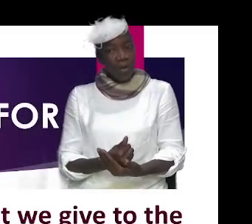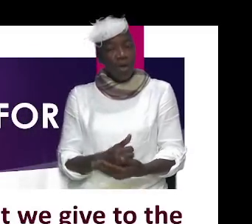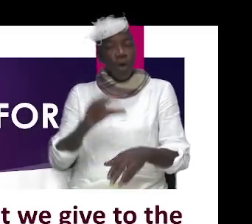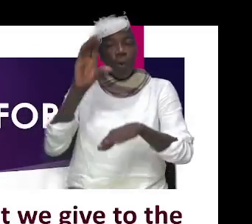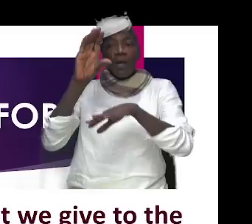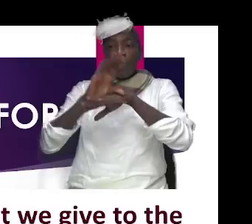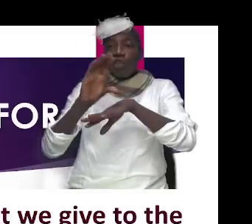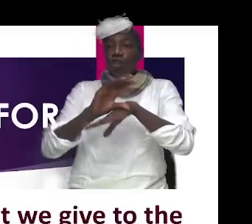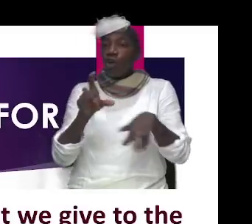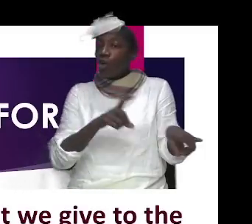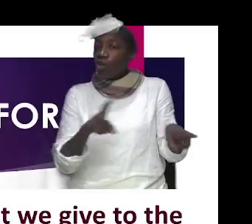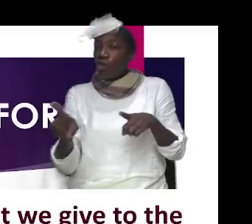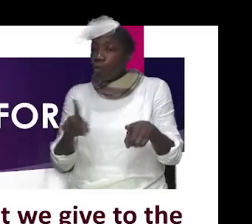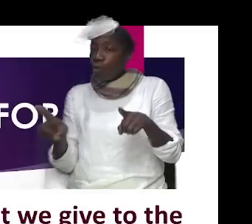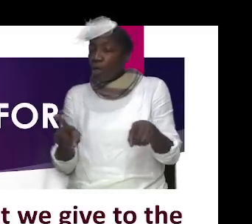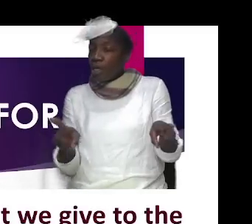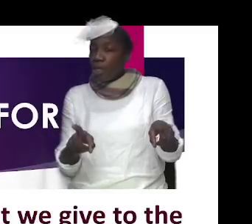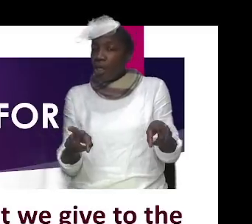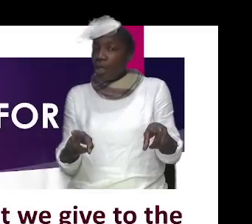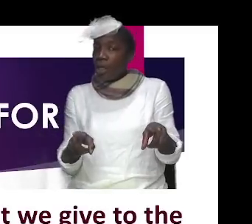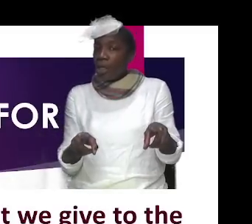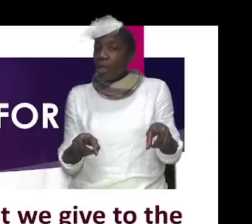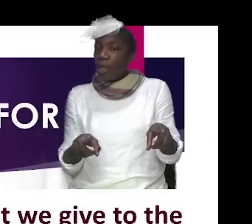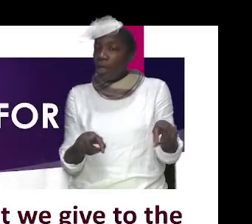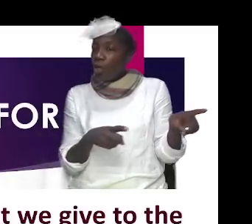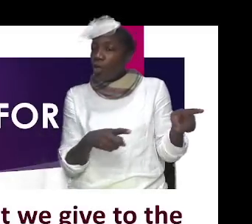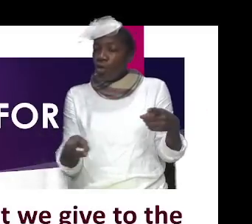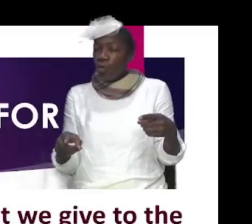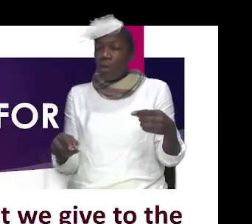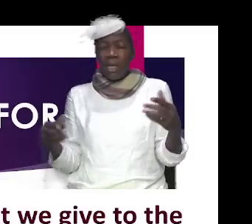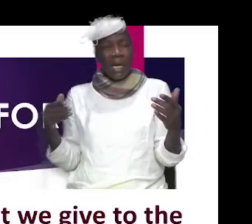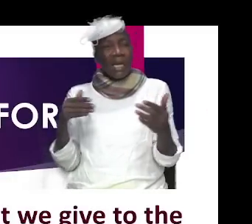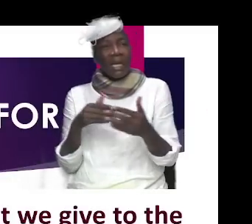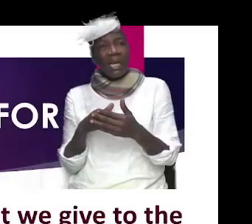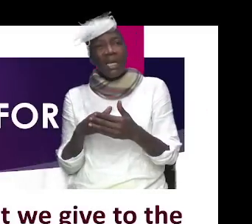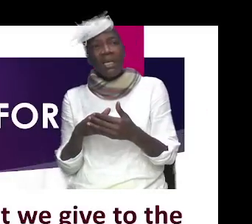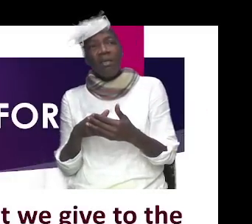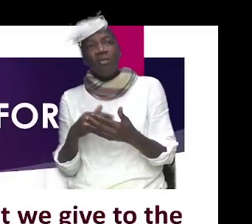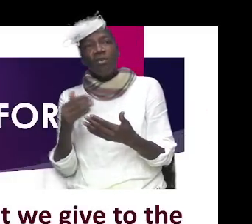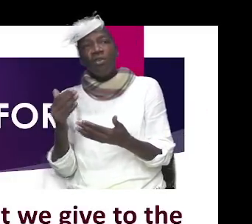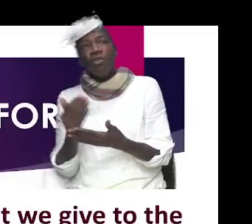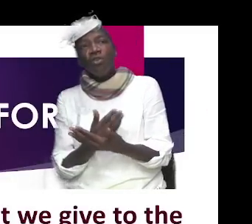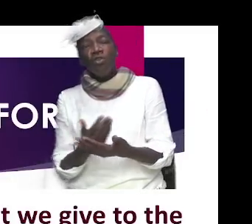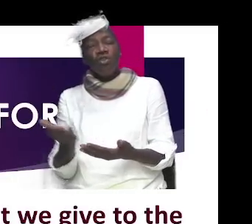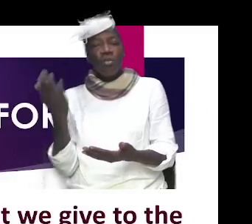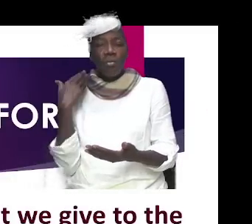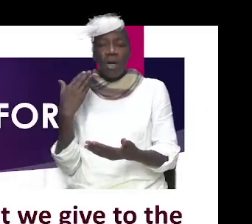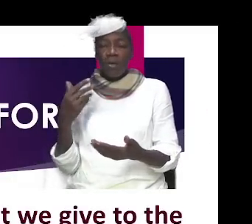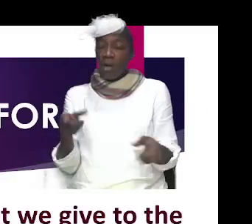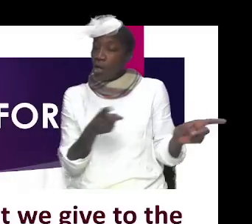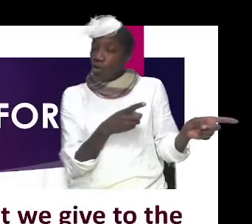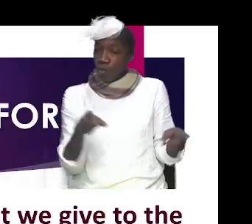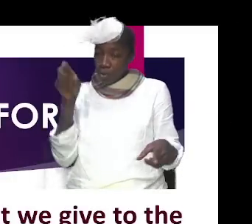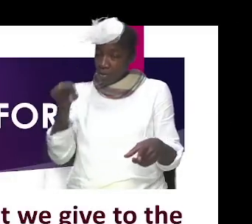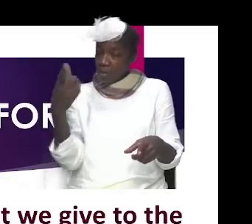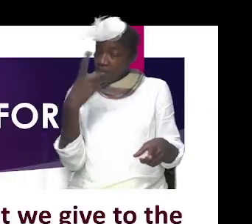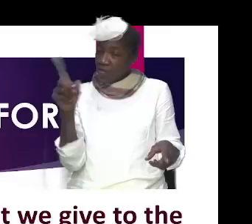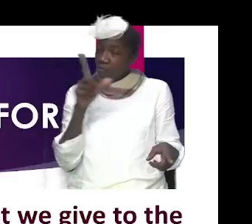we must do it against a certain background. I'm doing this for the Lord.